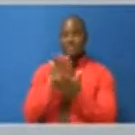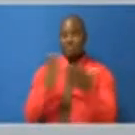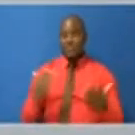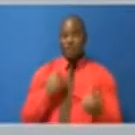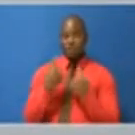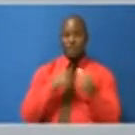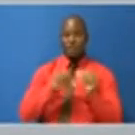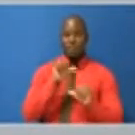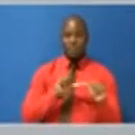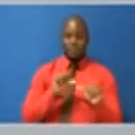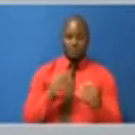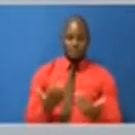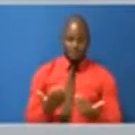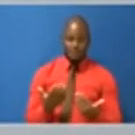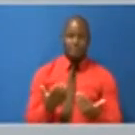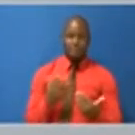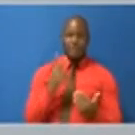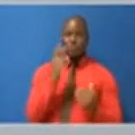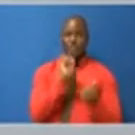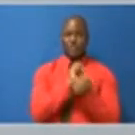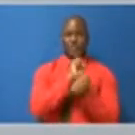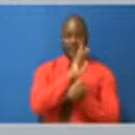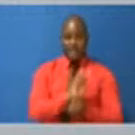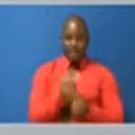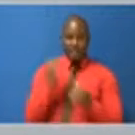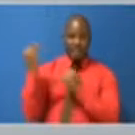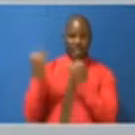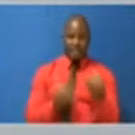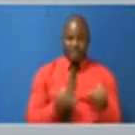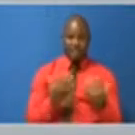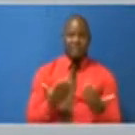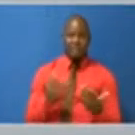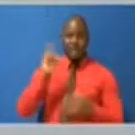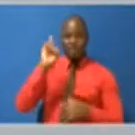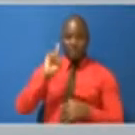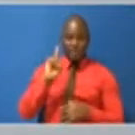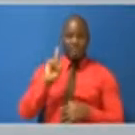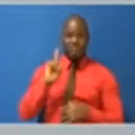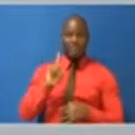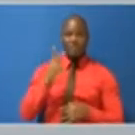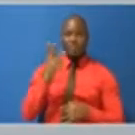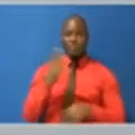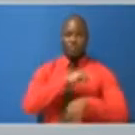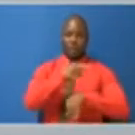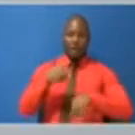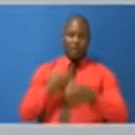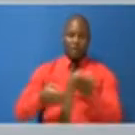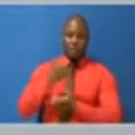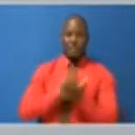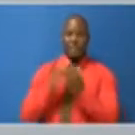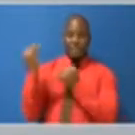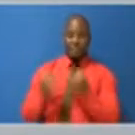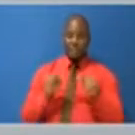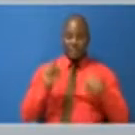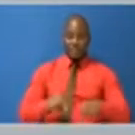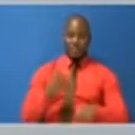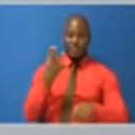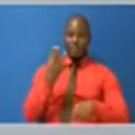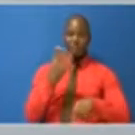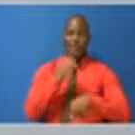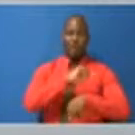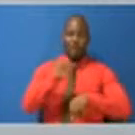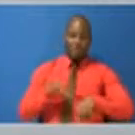that was talked about in 2013 about introducing nairobi into our 24-hour economy let's introduce that 24-hour